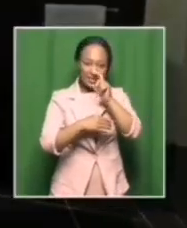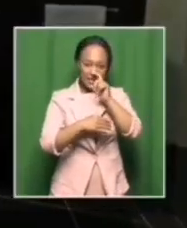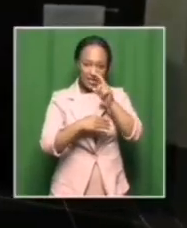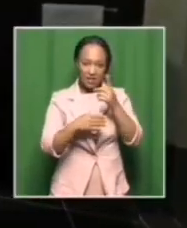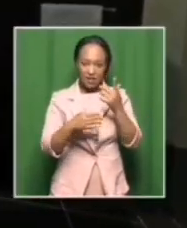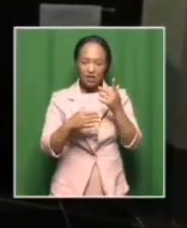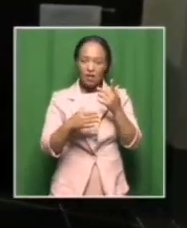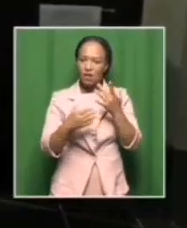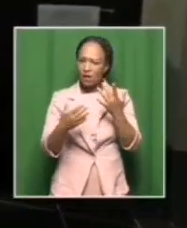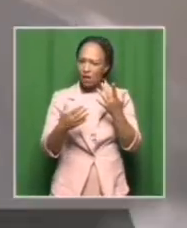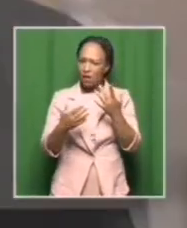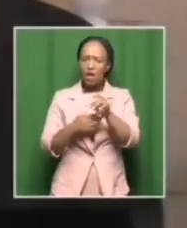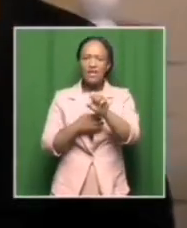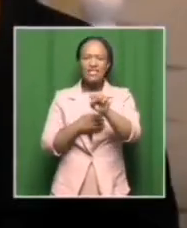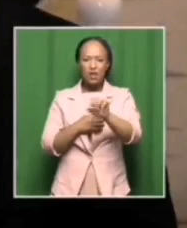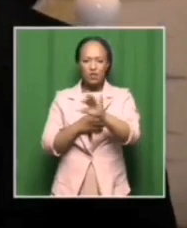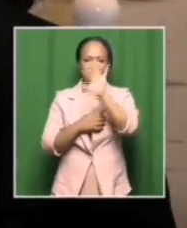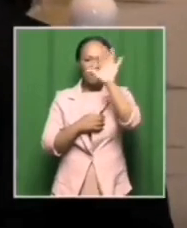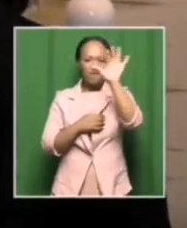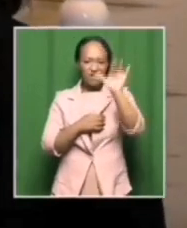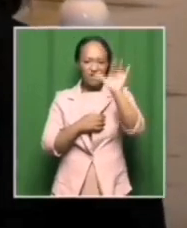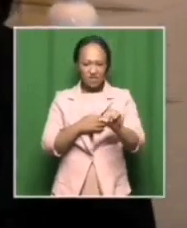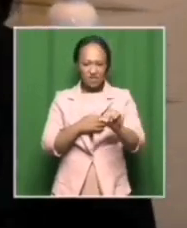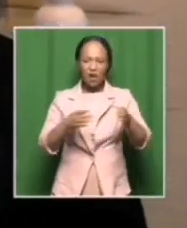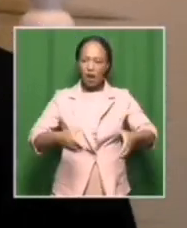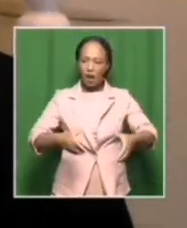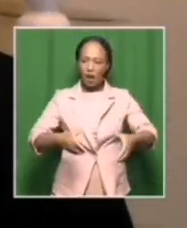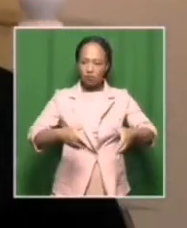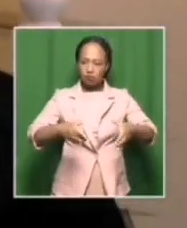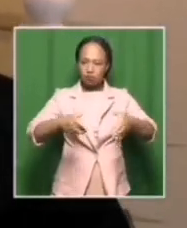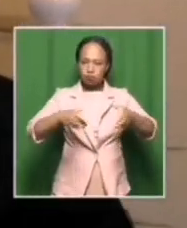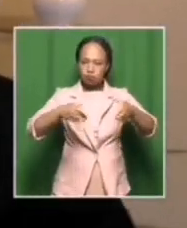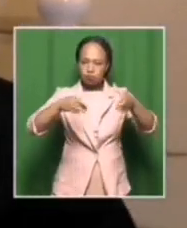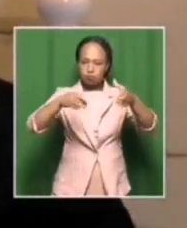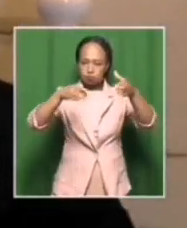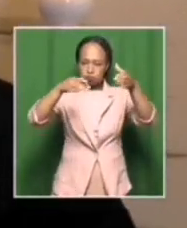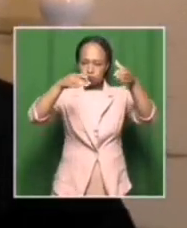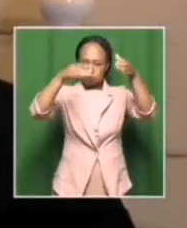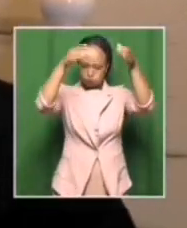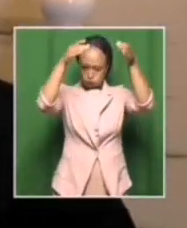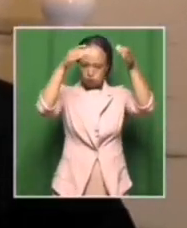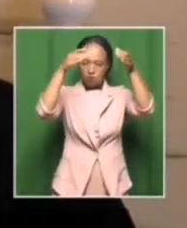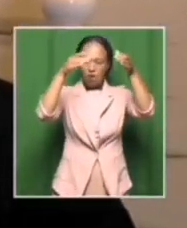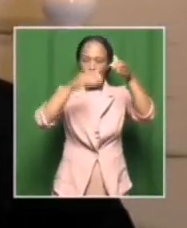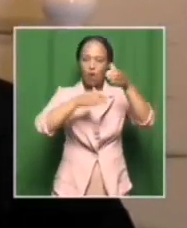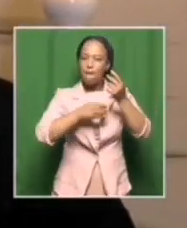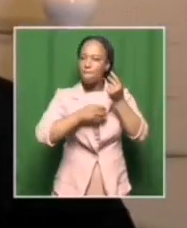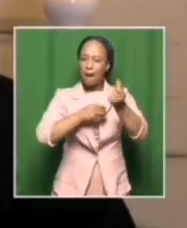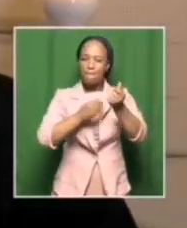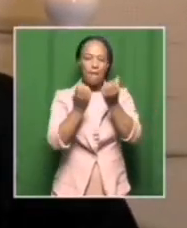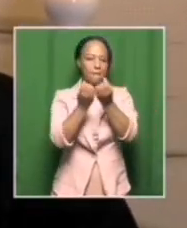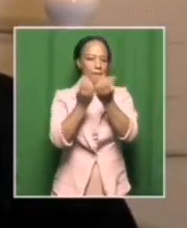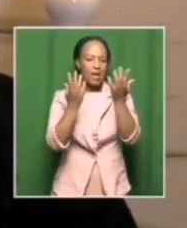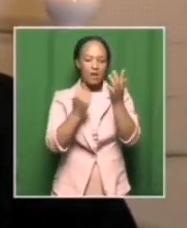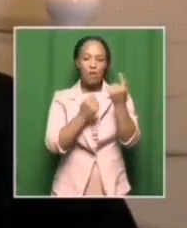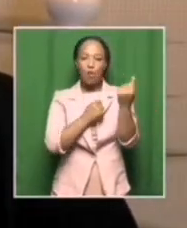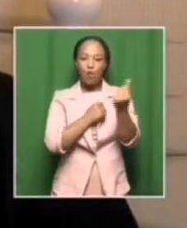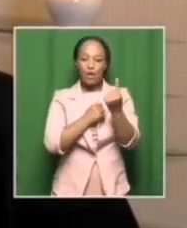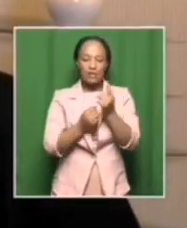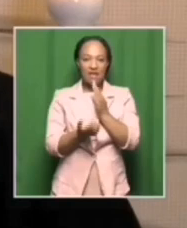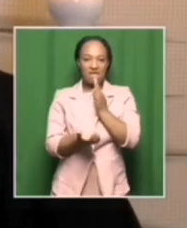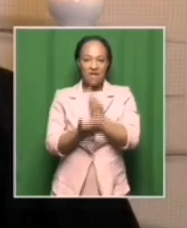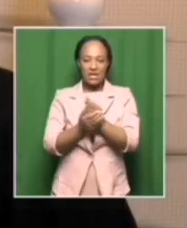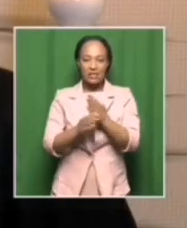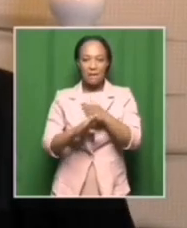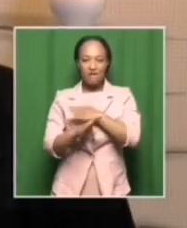Actually, in South Africa, it's the highest, yeah. Alta 234 is the highest urban bar in South Africa. Amazing. Okay, so I had to get my facts straight. Before I